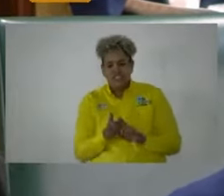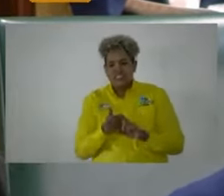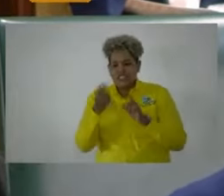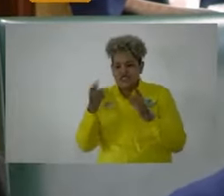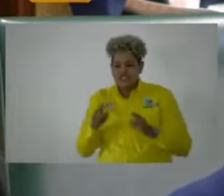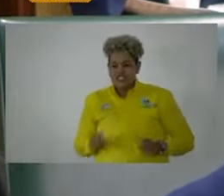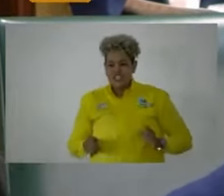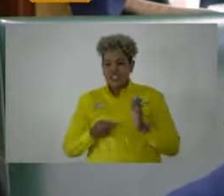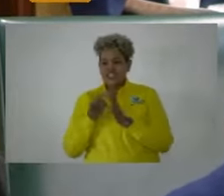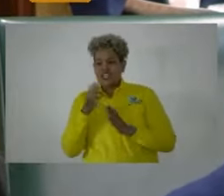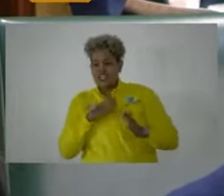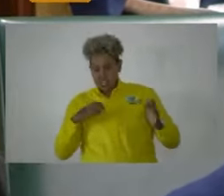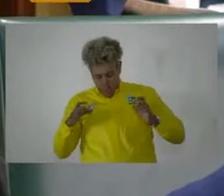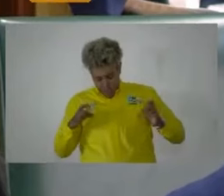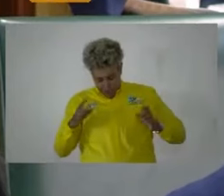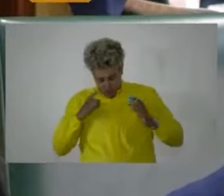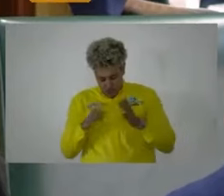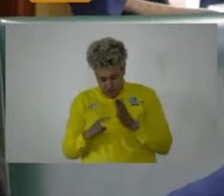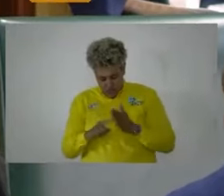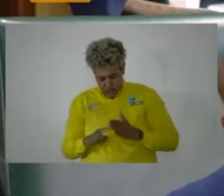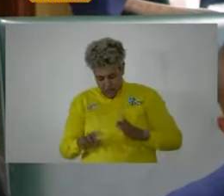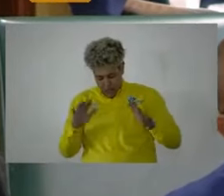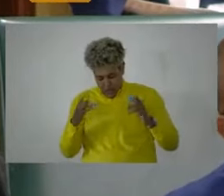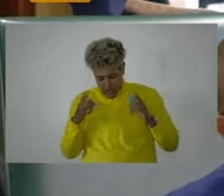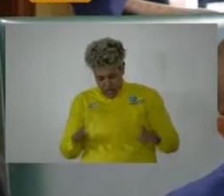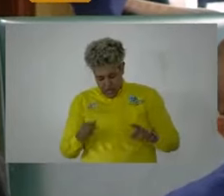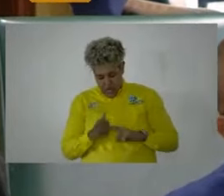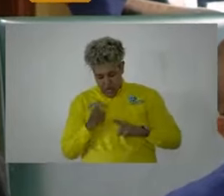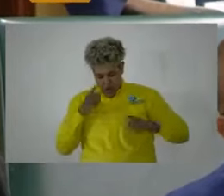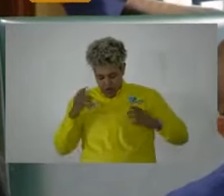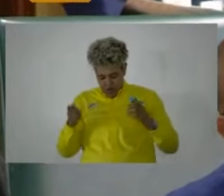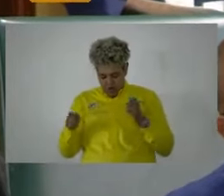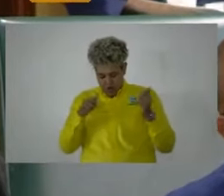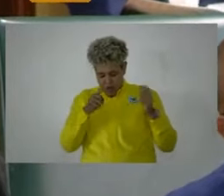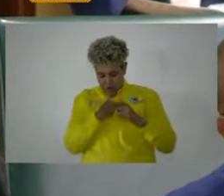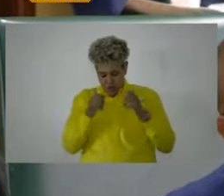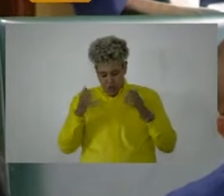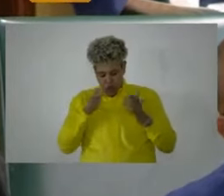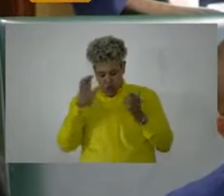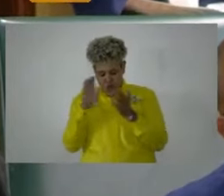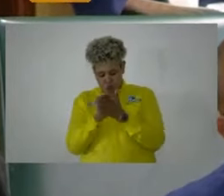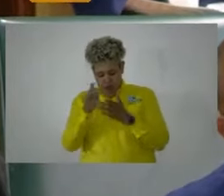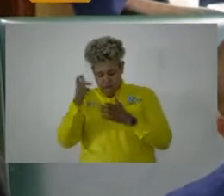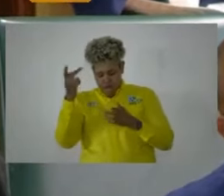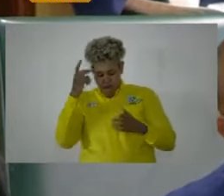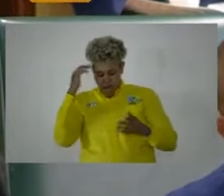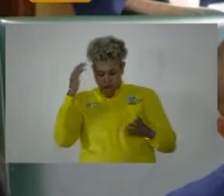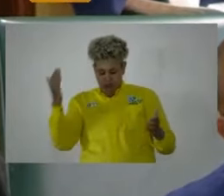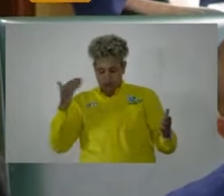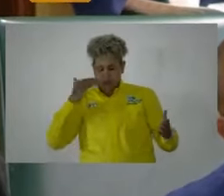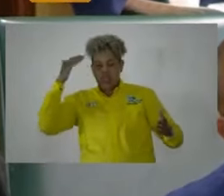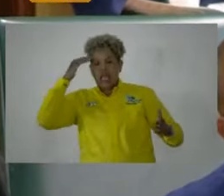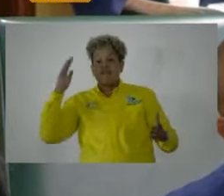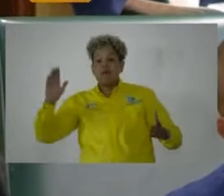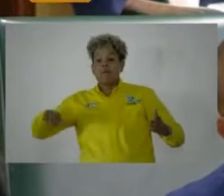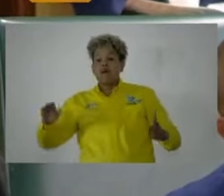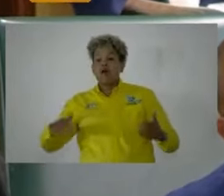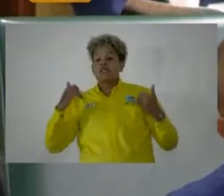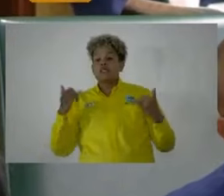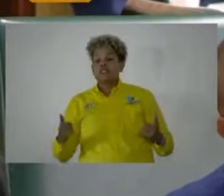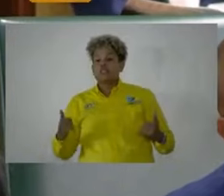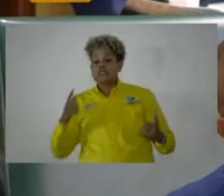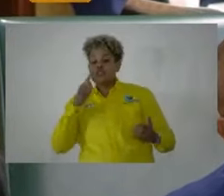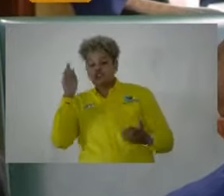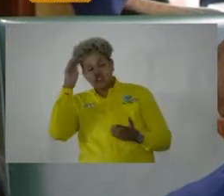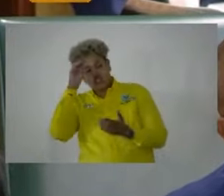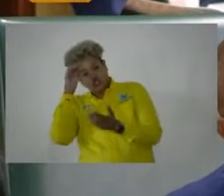of an Integrity Commission investigation, the move to replace her with the wife of the Prime Minister, so that the head of parliament is now the